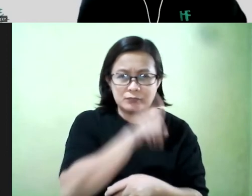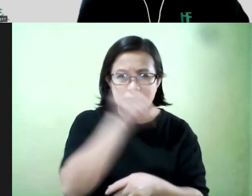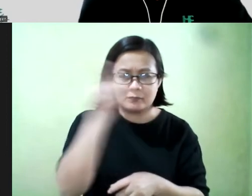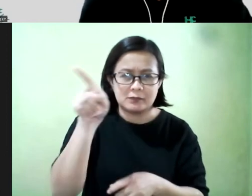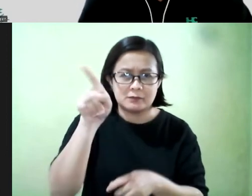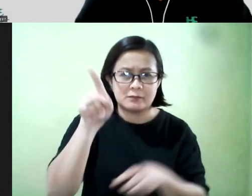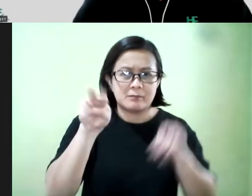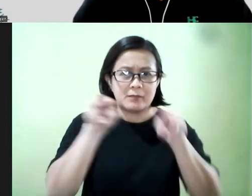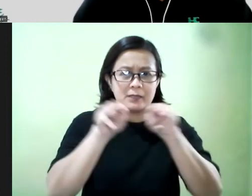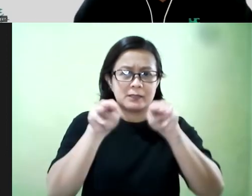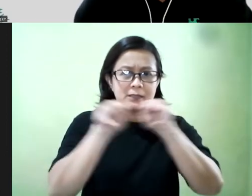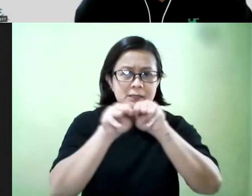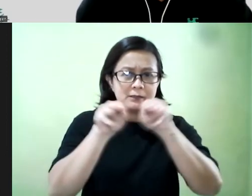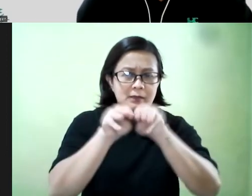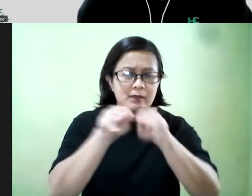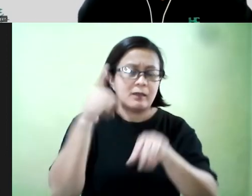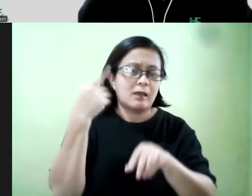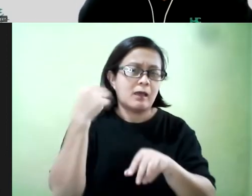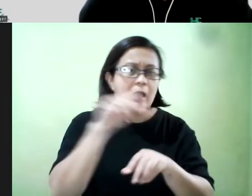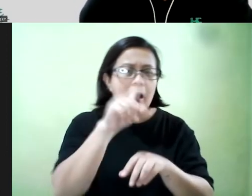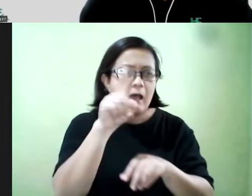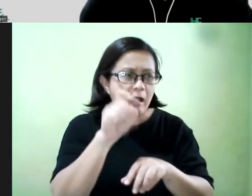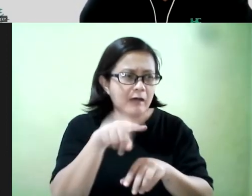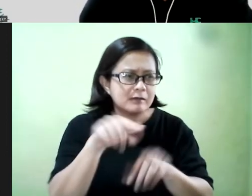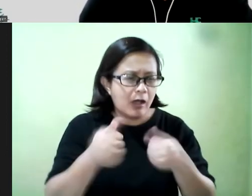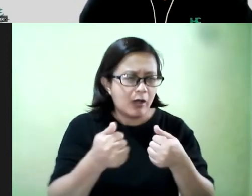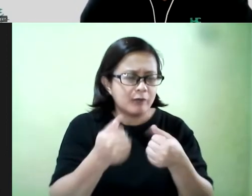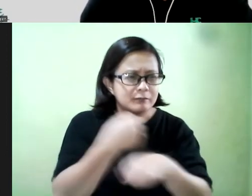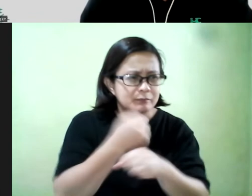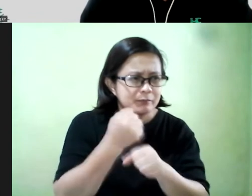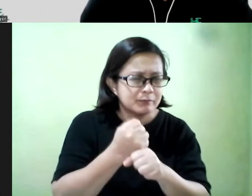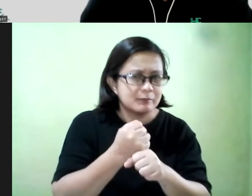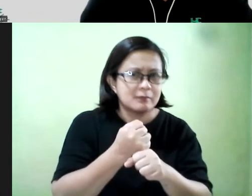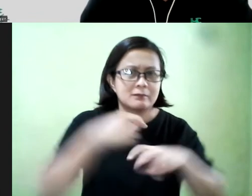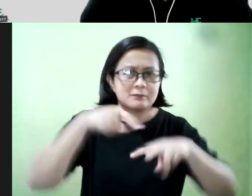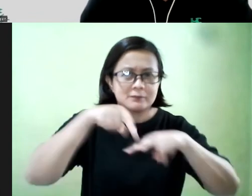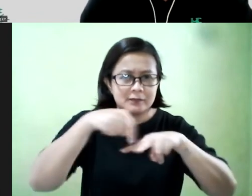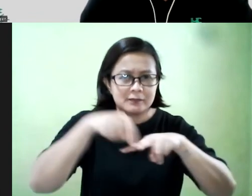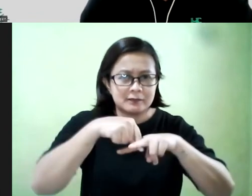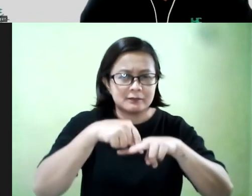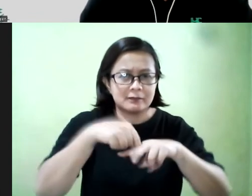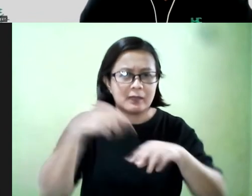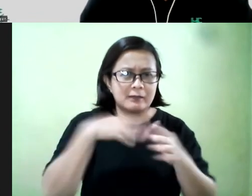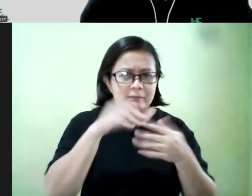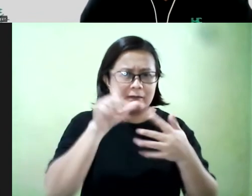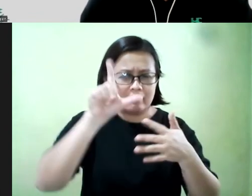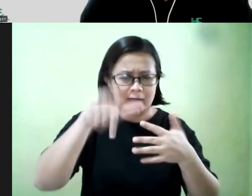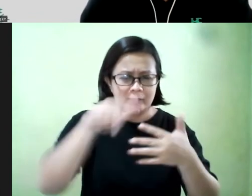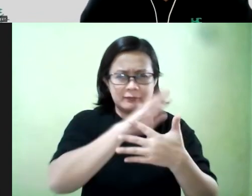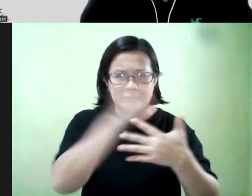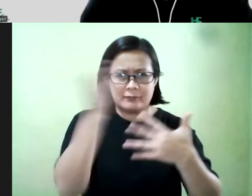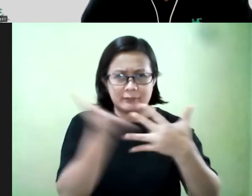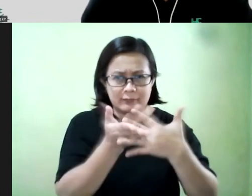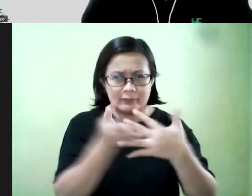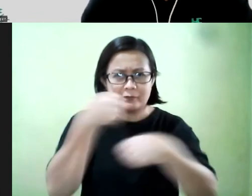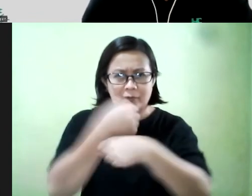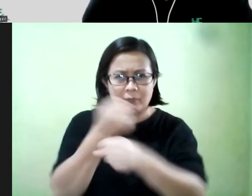who know how to make chinelas? And then obviously there's a jump between making the